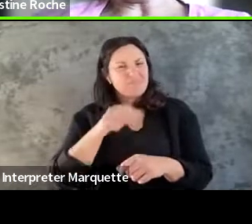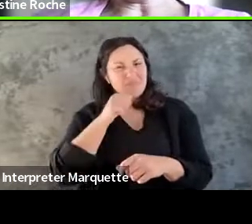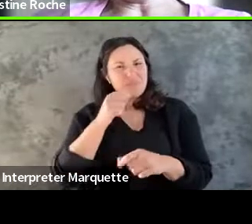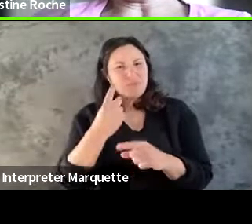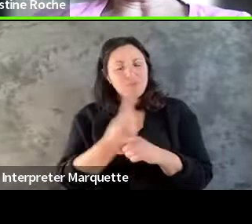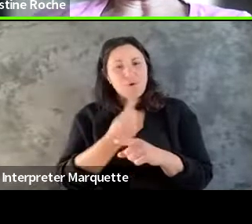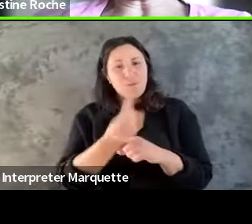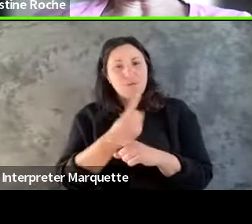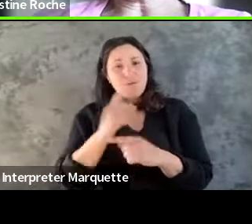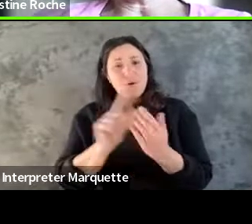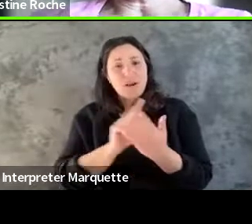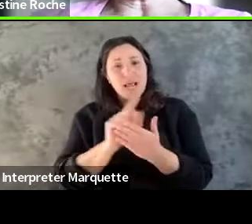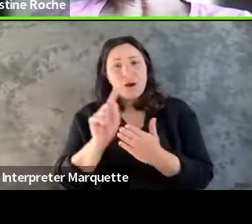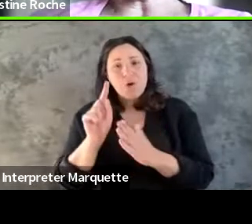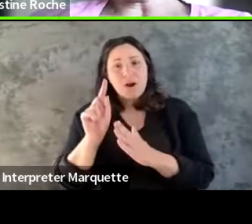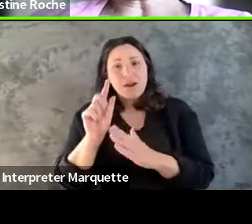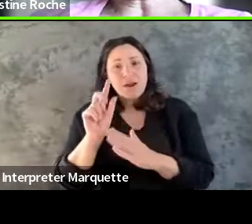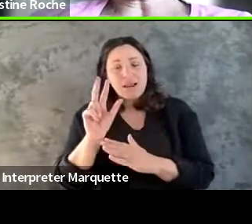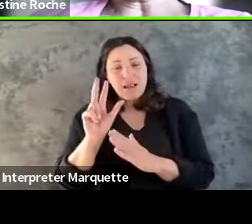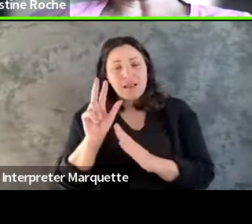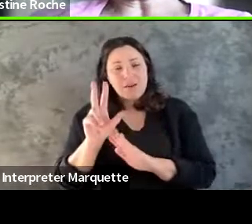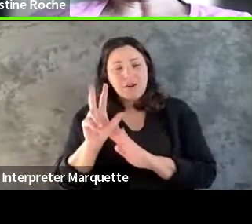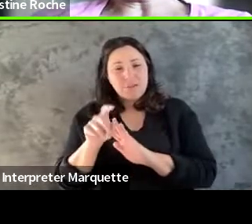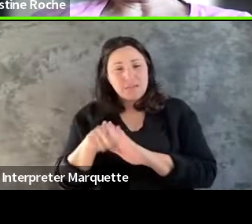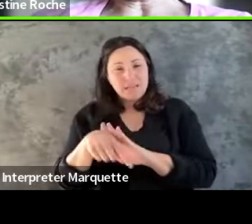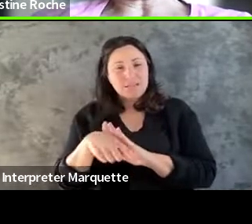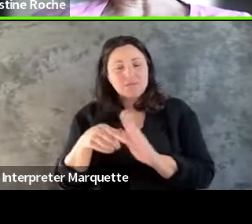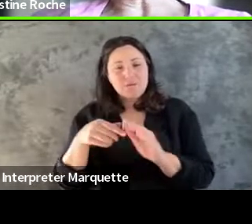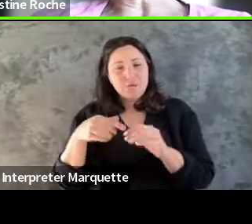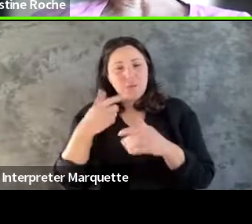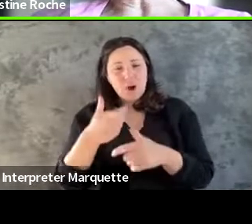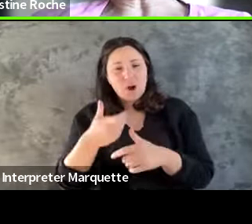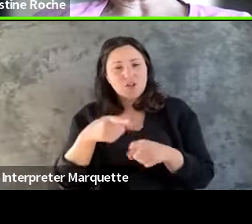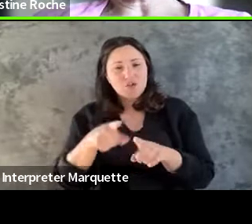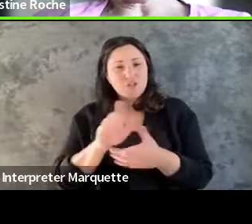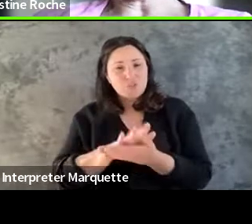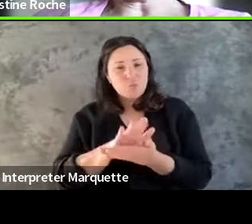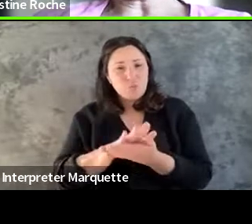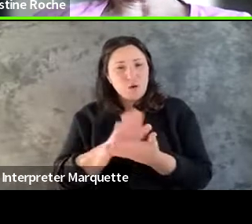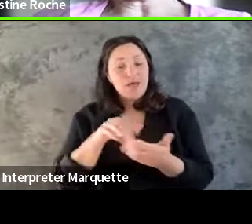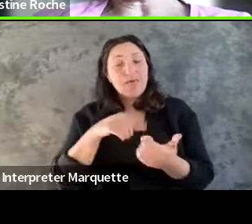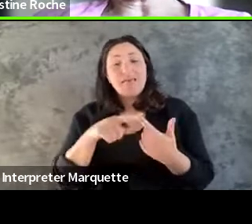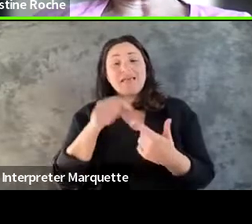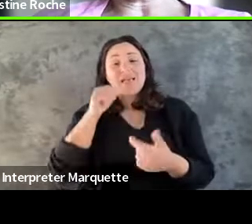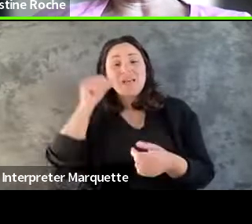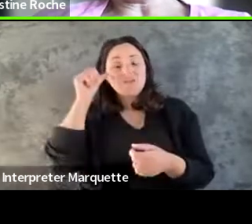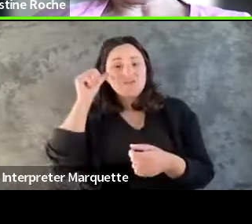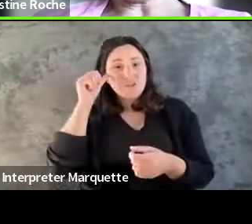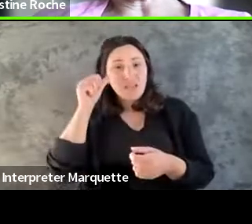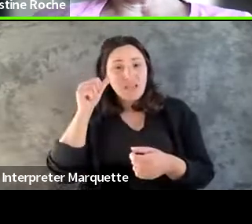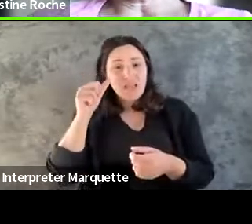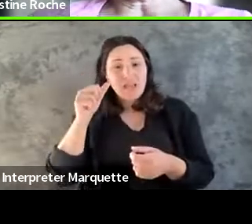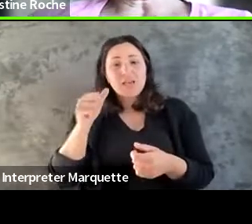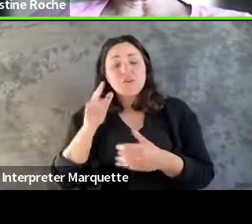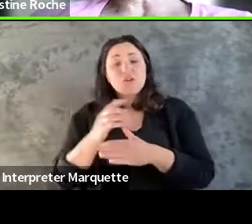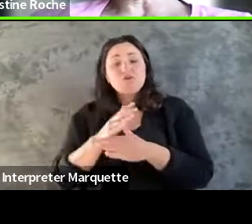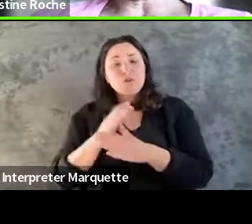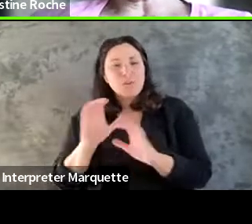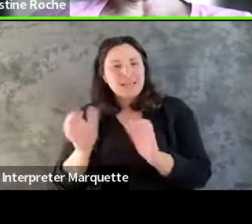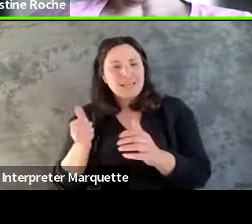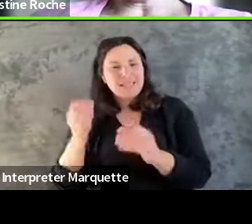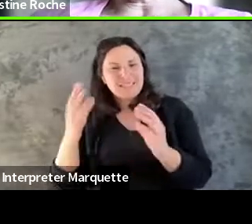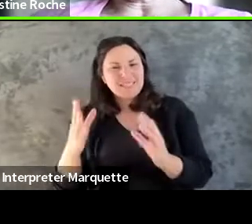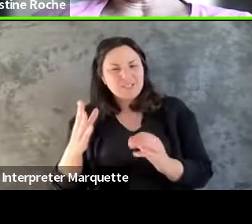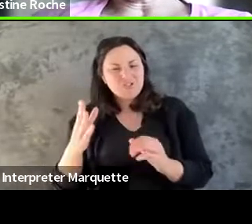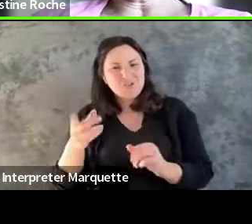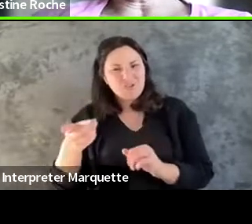for an hour-and-a-half movie to be watched during the school setting. And then yesterday, my son was in his German class, and the teacher